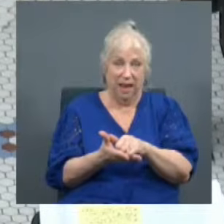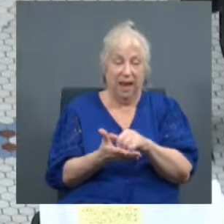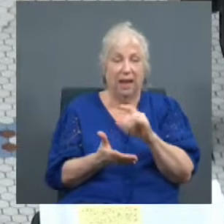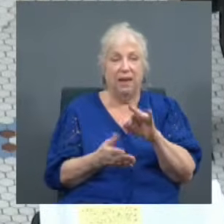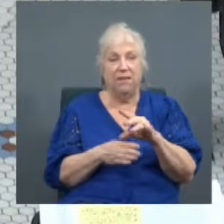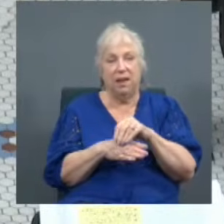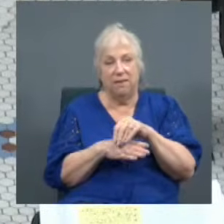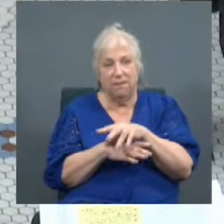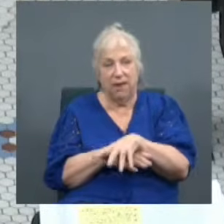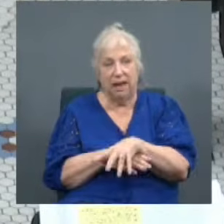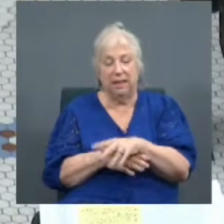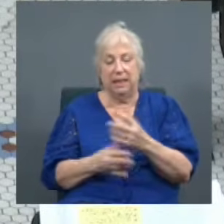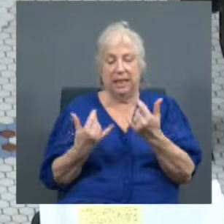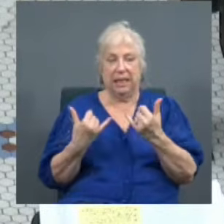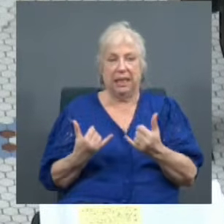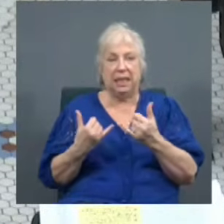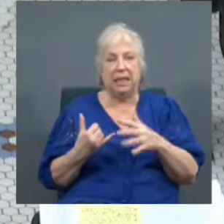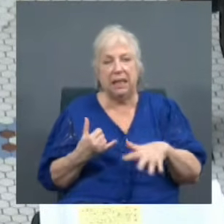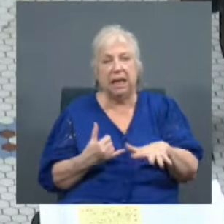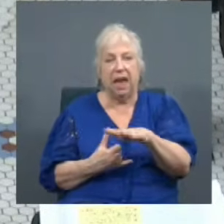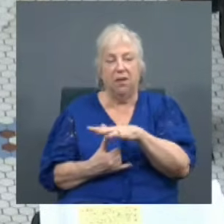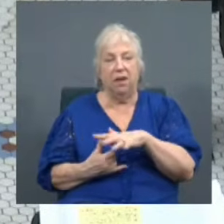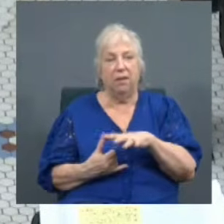on the existing facilities, we will